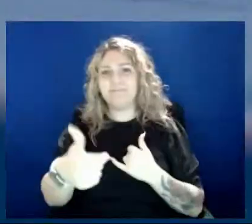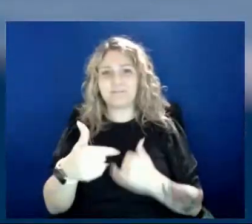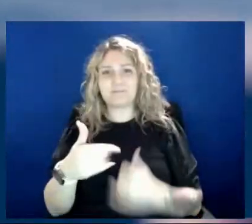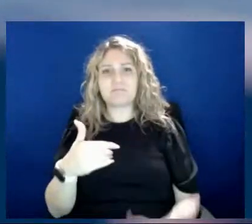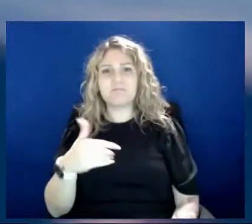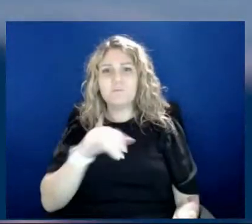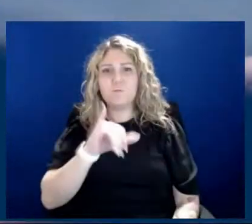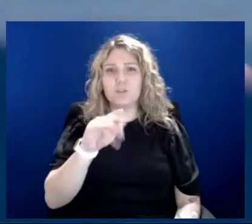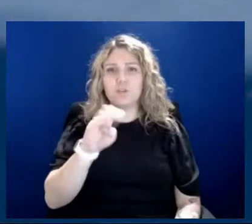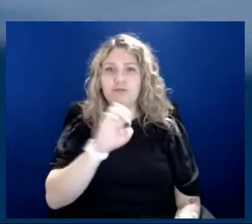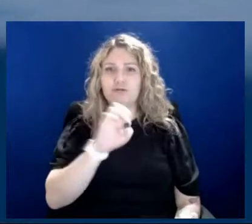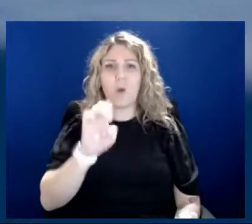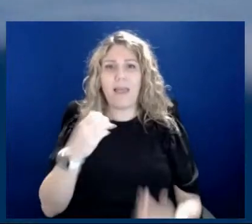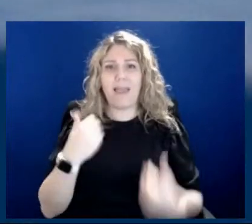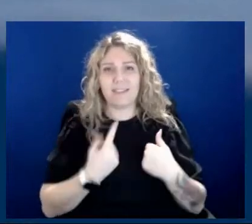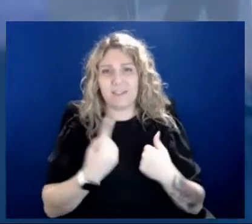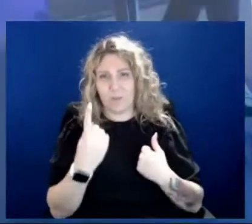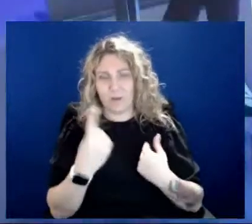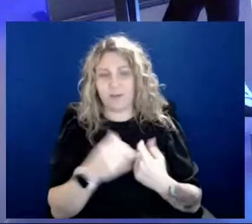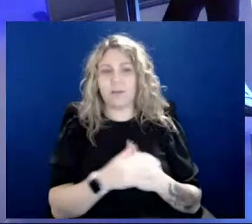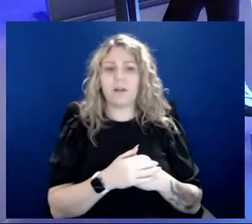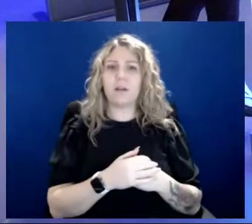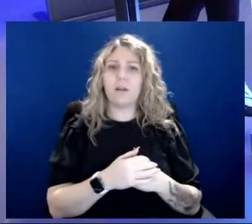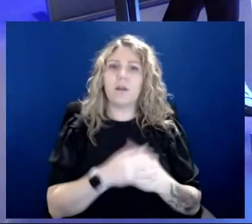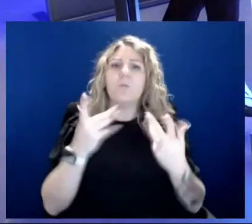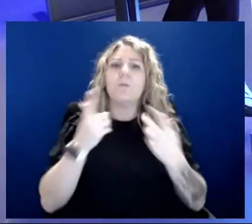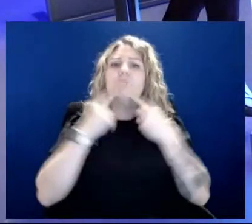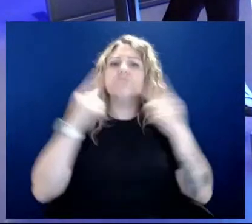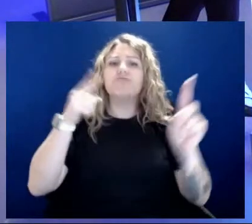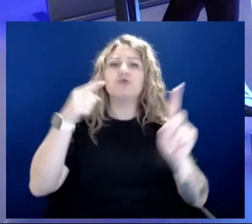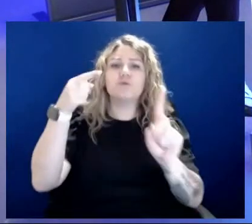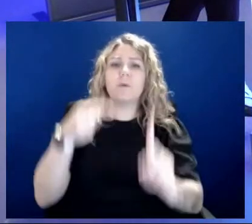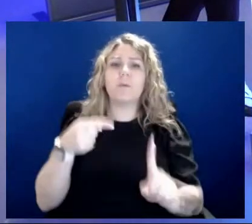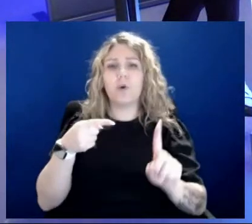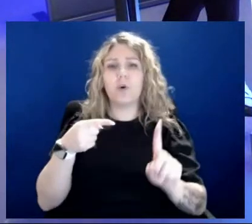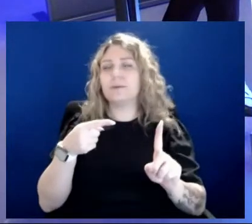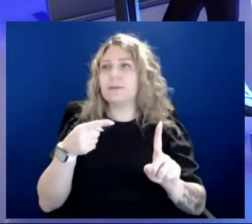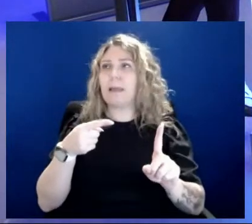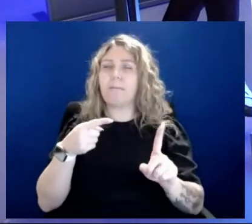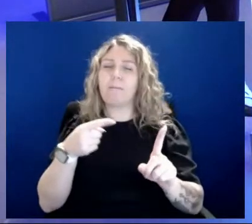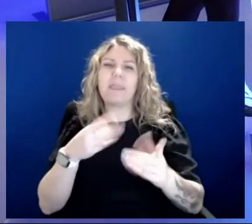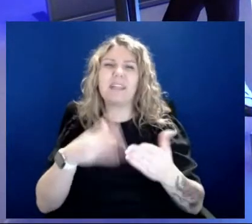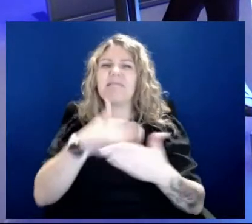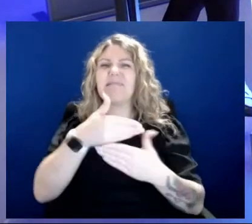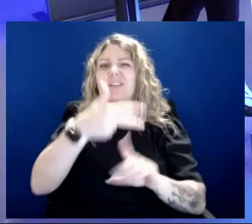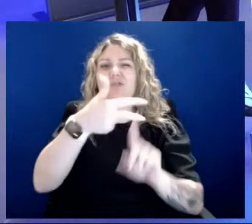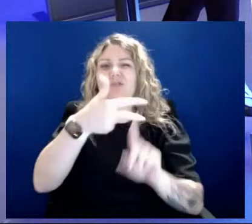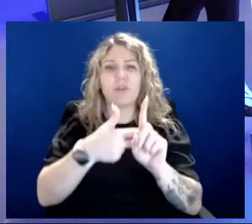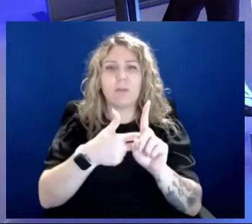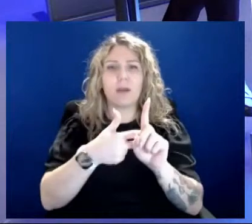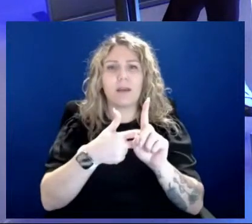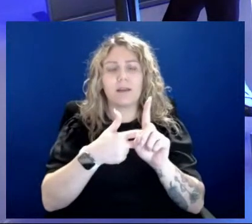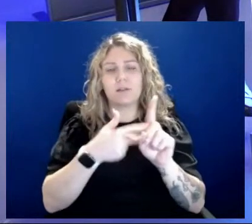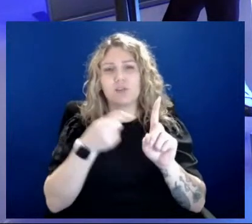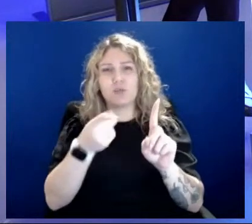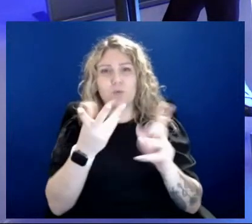and I'll start with you on this, but what achievable goal, say within the next 3 months, would you like to see?